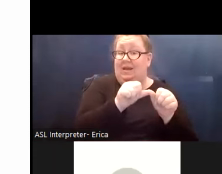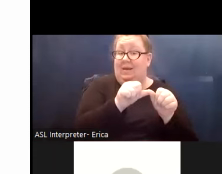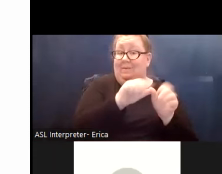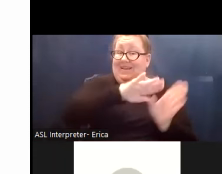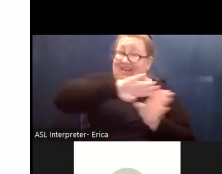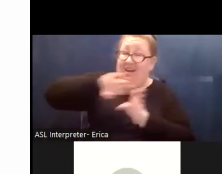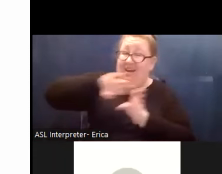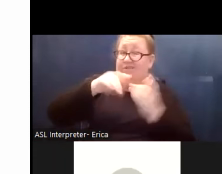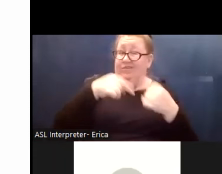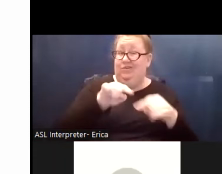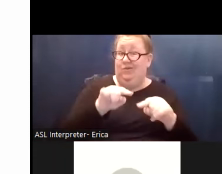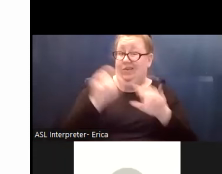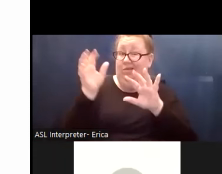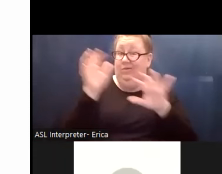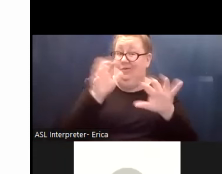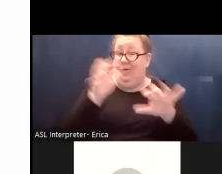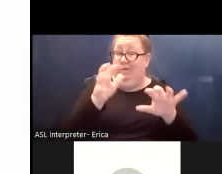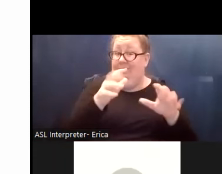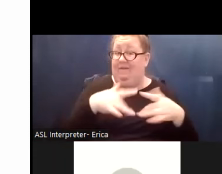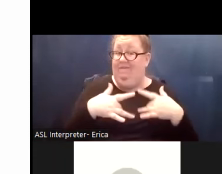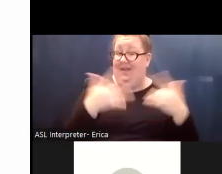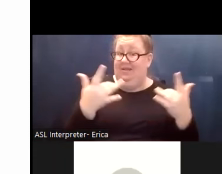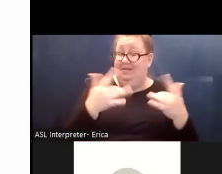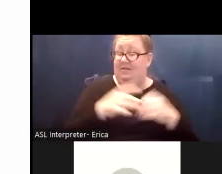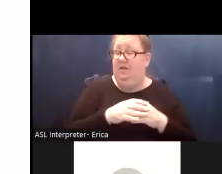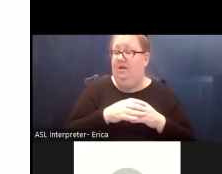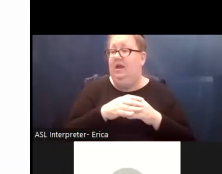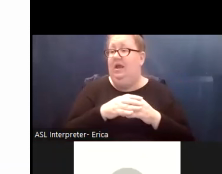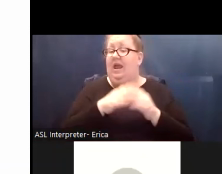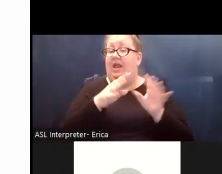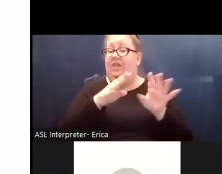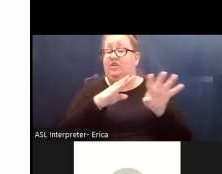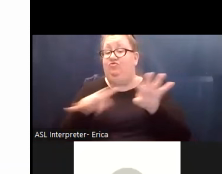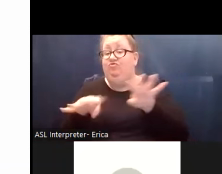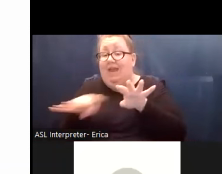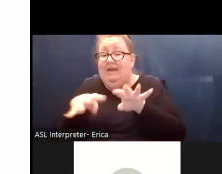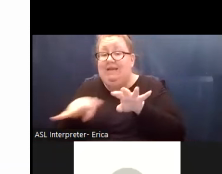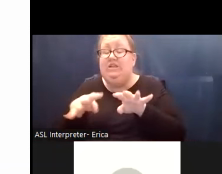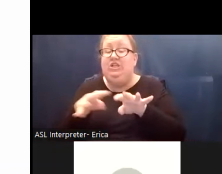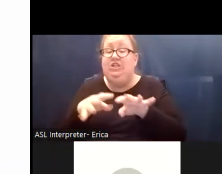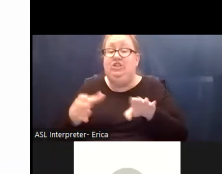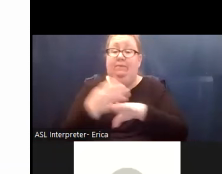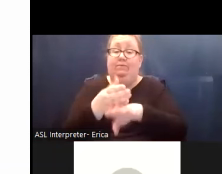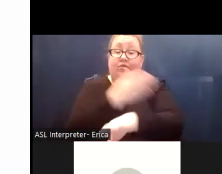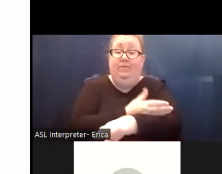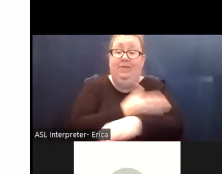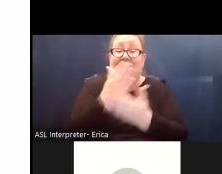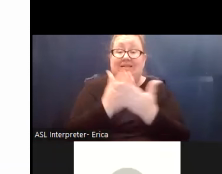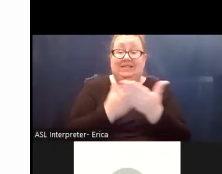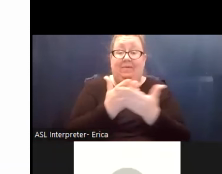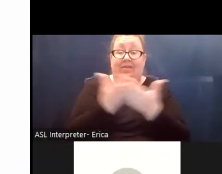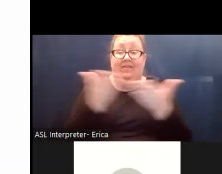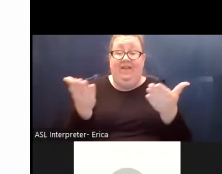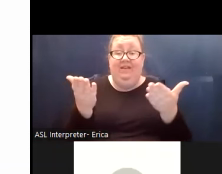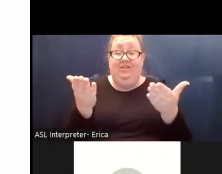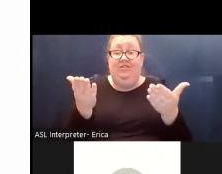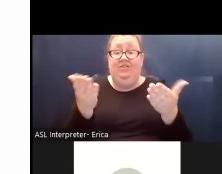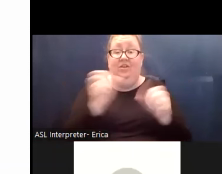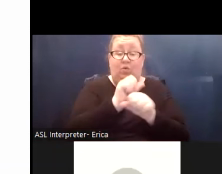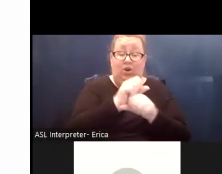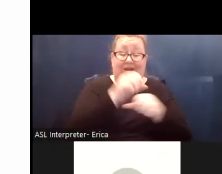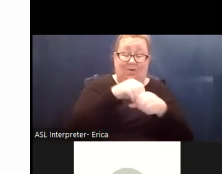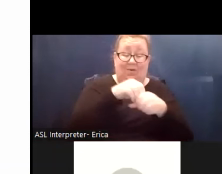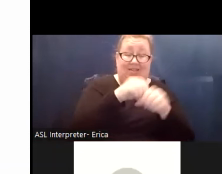events? In drainage improvements, some of the main factors with working within the existing